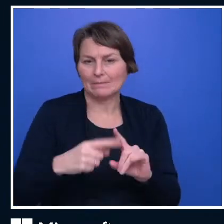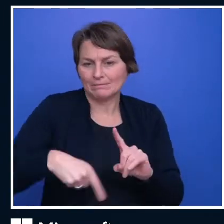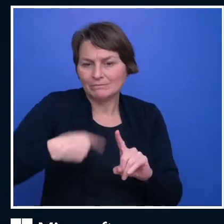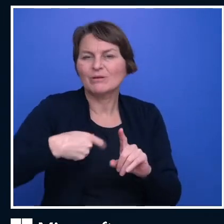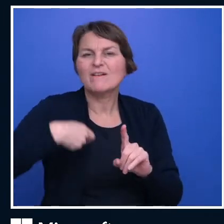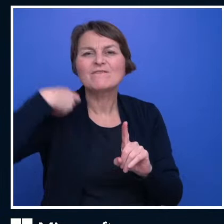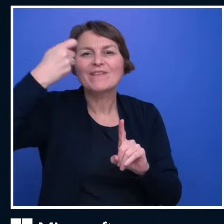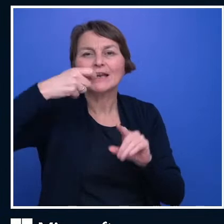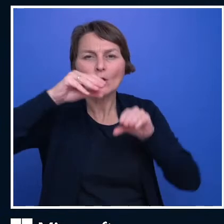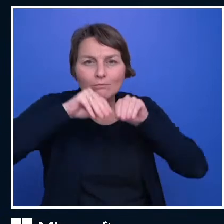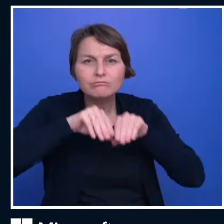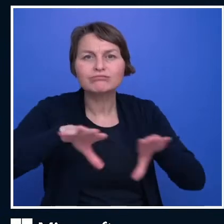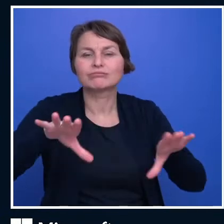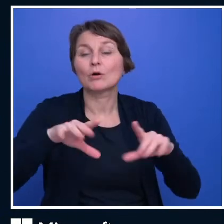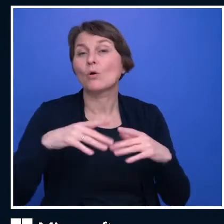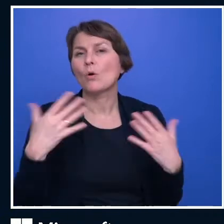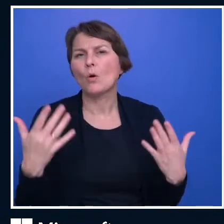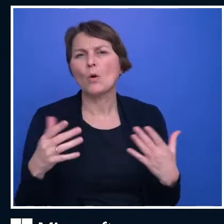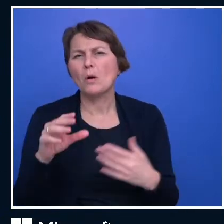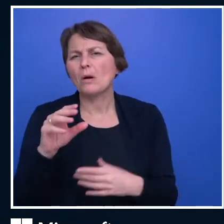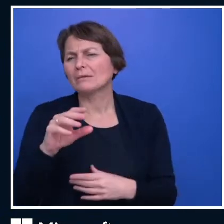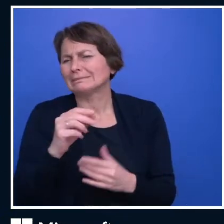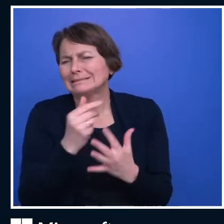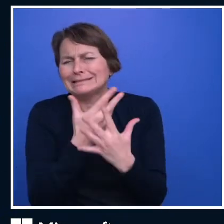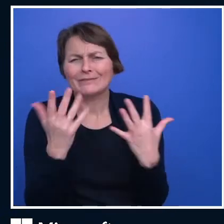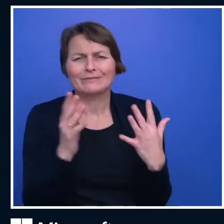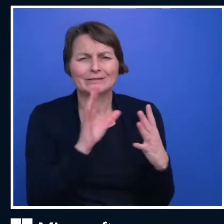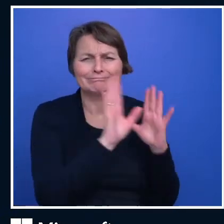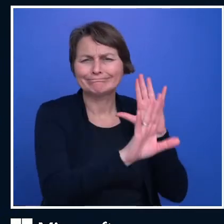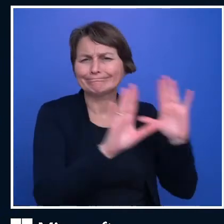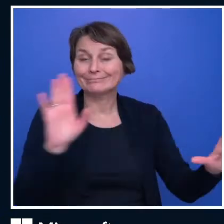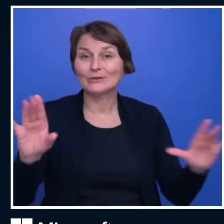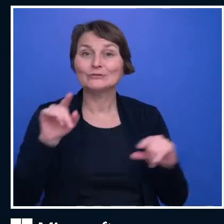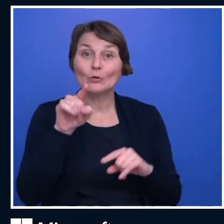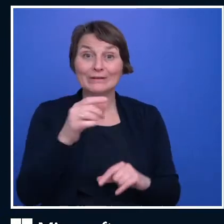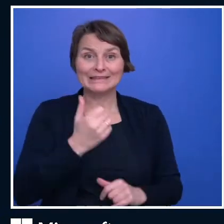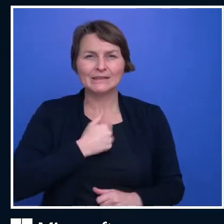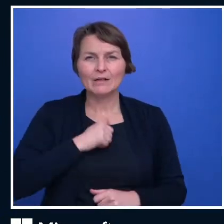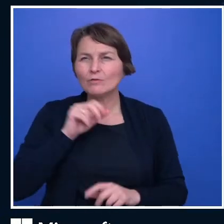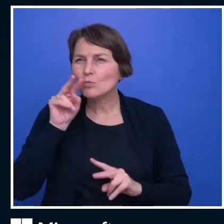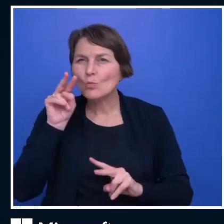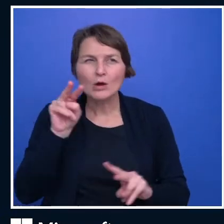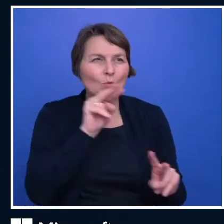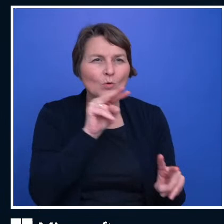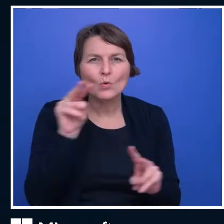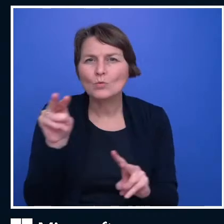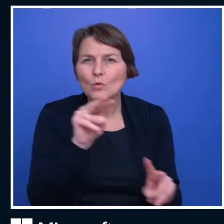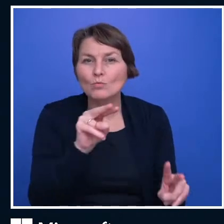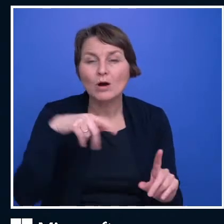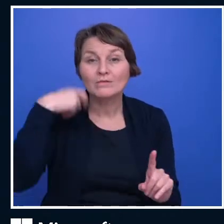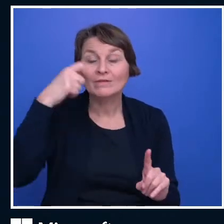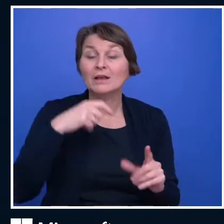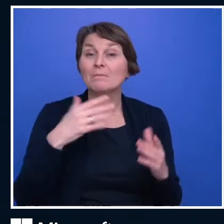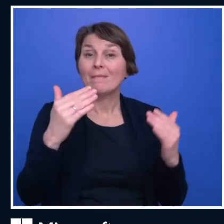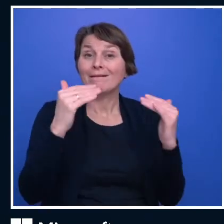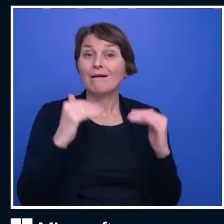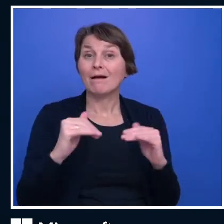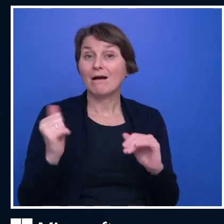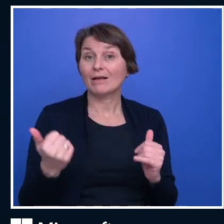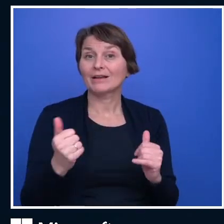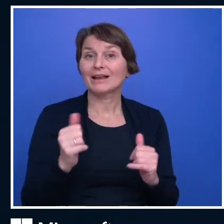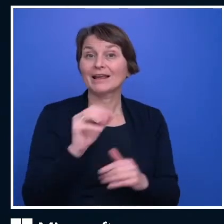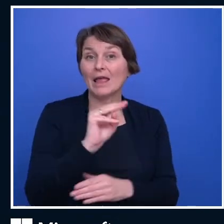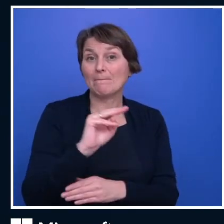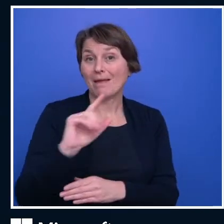the latest news about AI and you keep yourself up to date. But in fields like quantum machine learning, the progress at